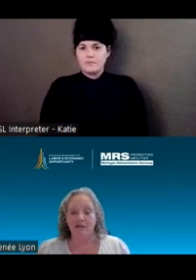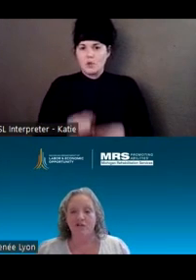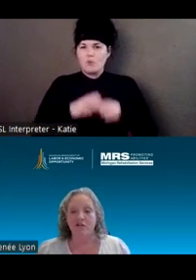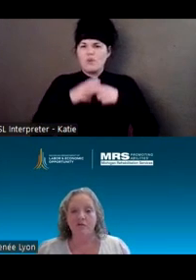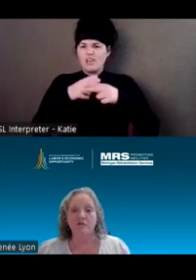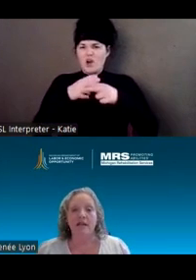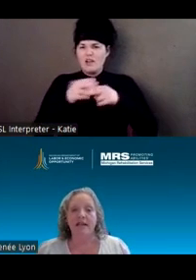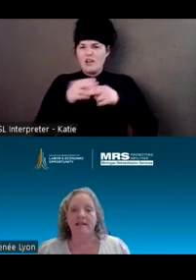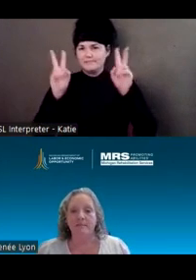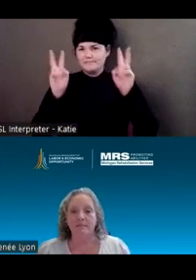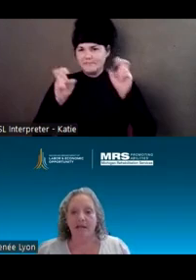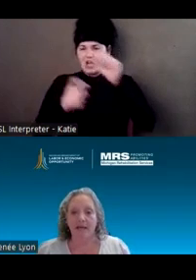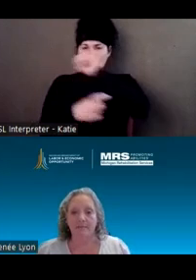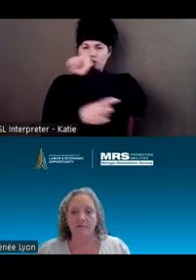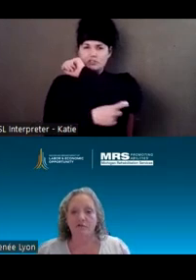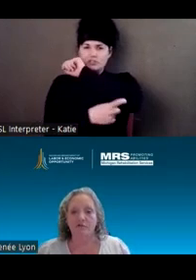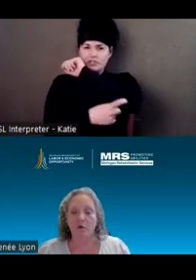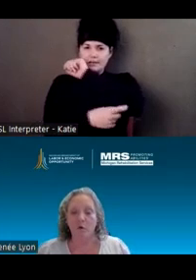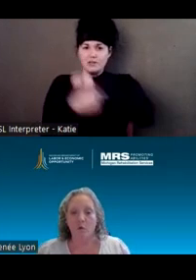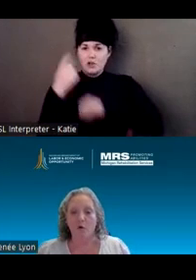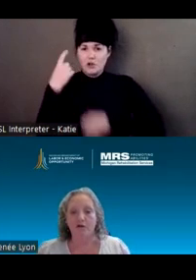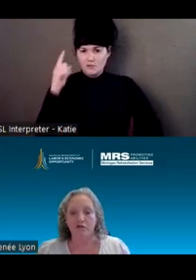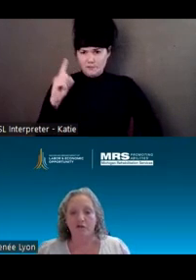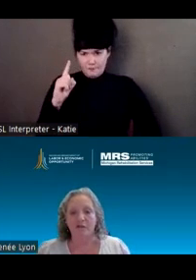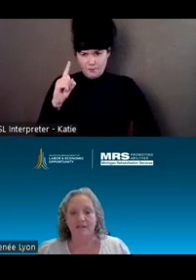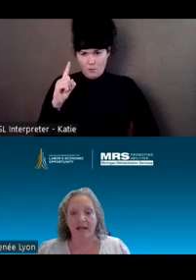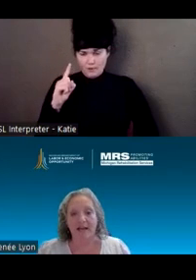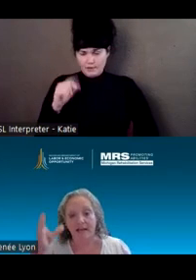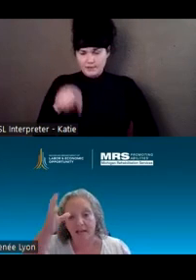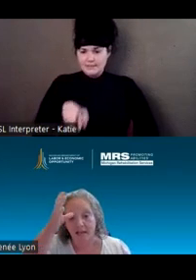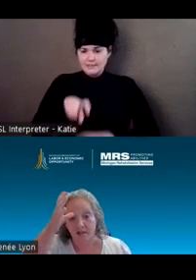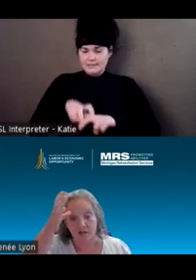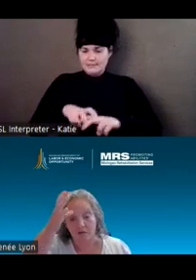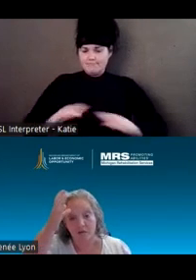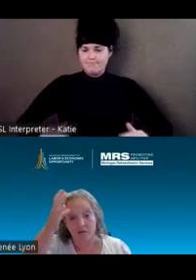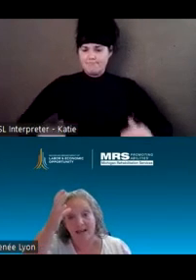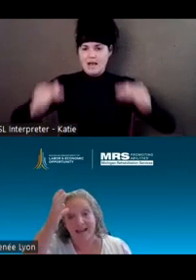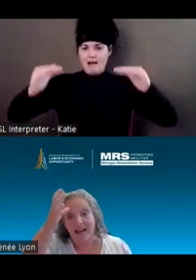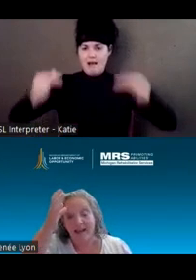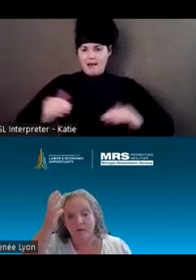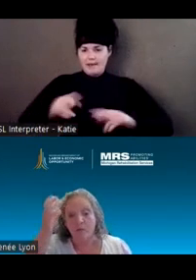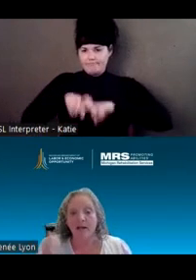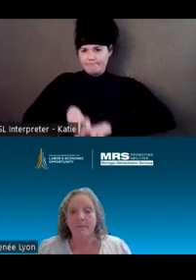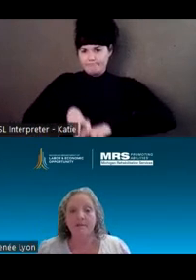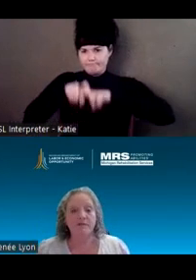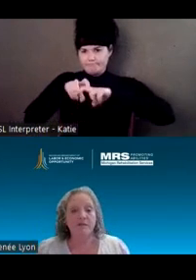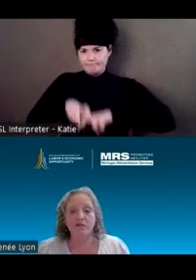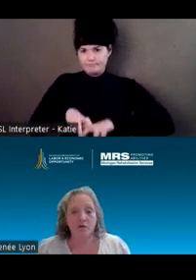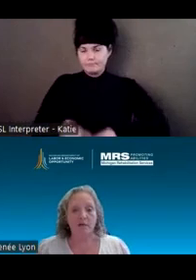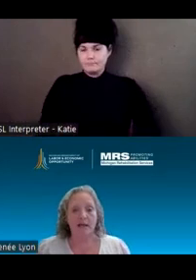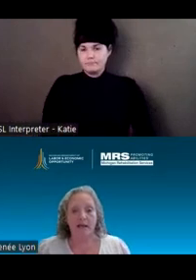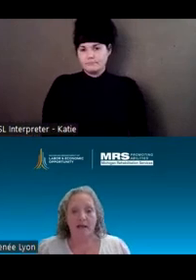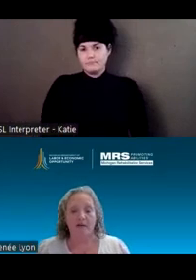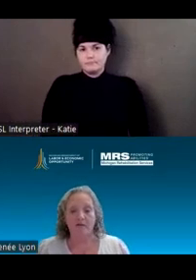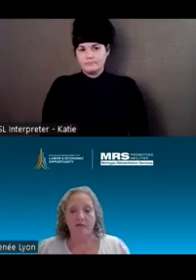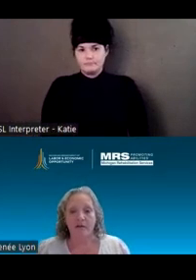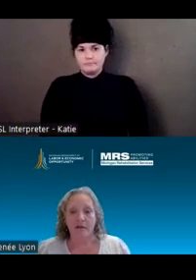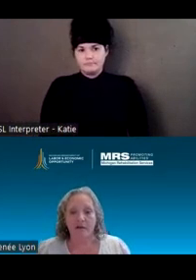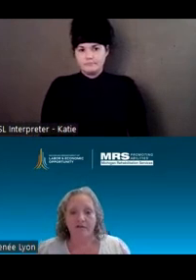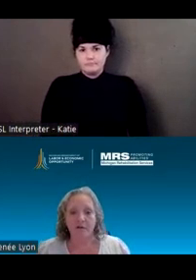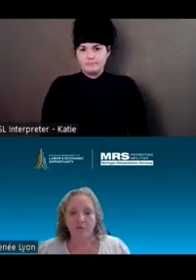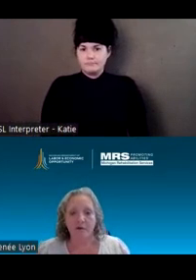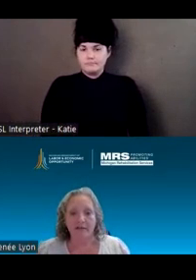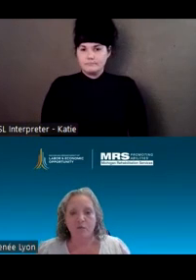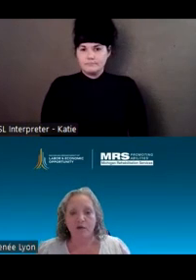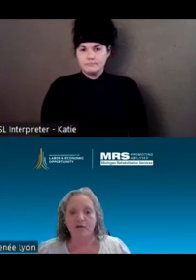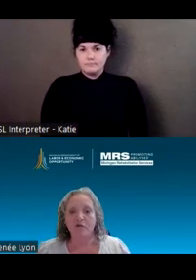depth issues and sometimes for work surface height issues. And what happens if you don't have